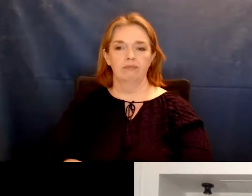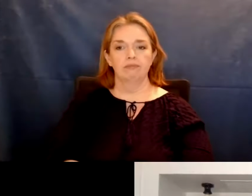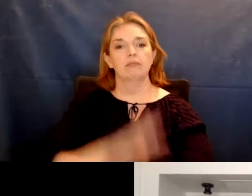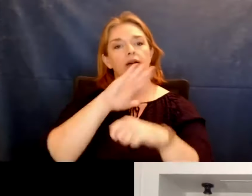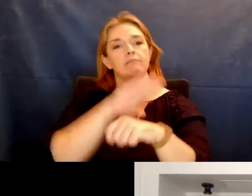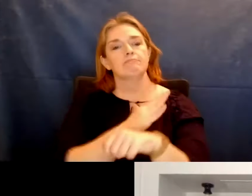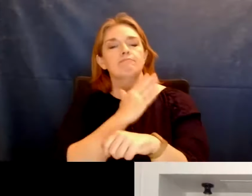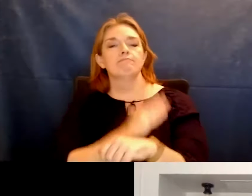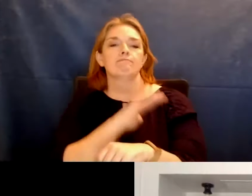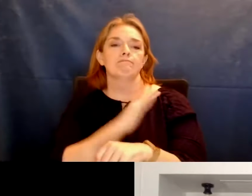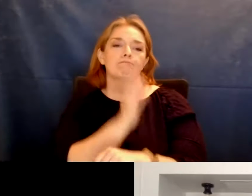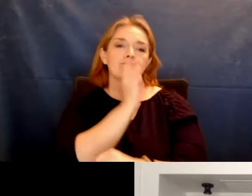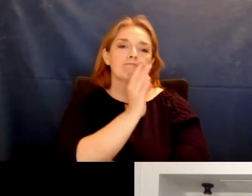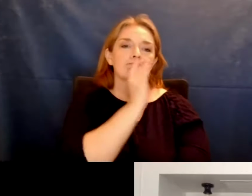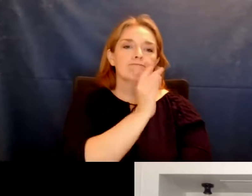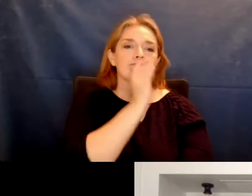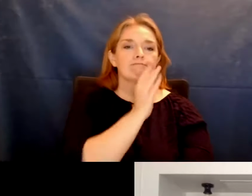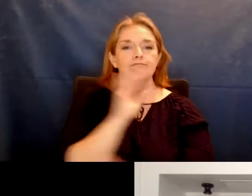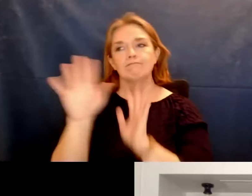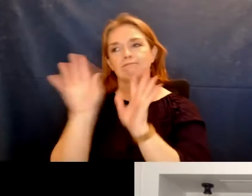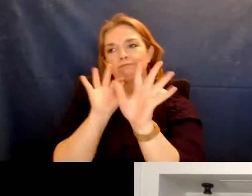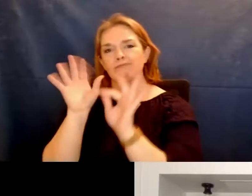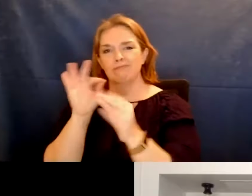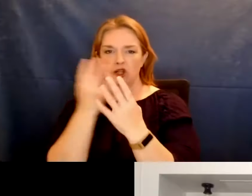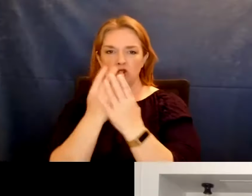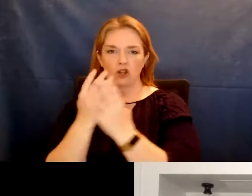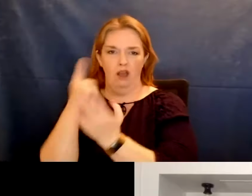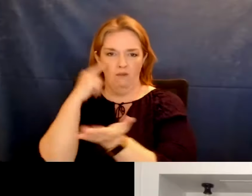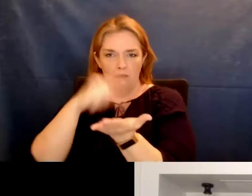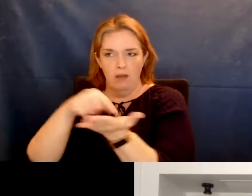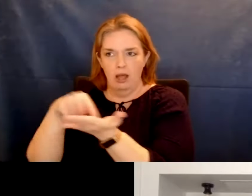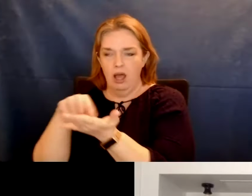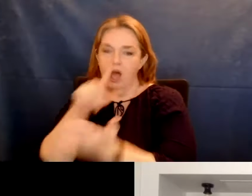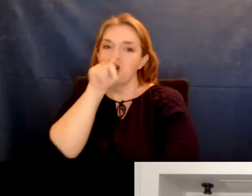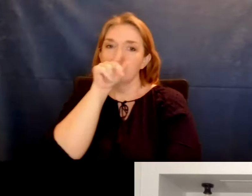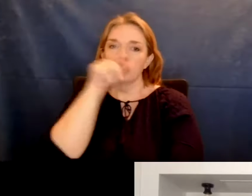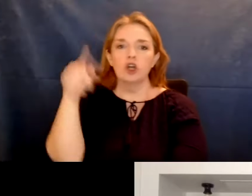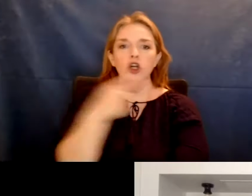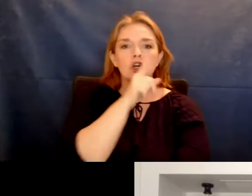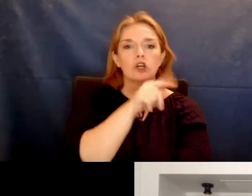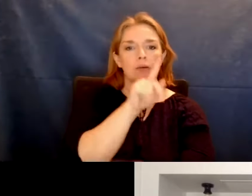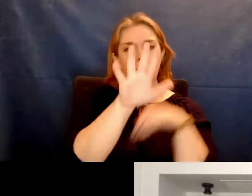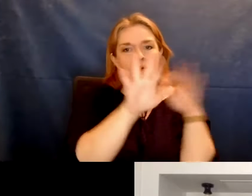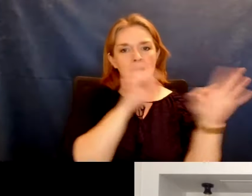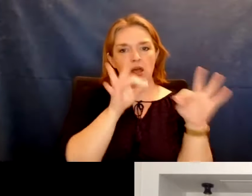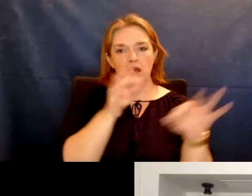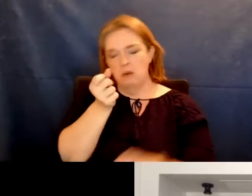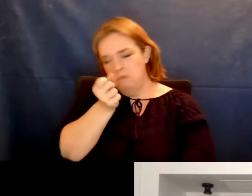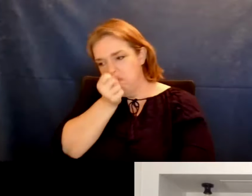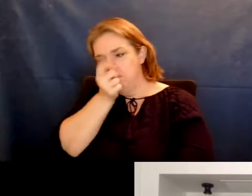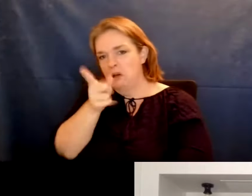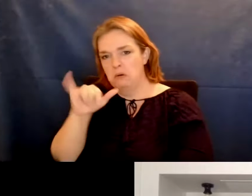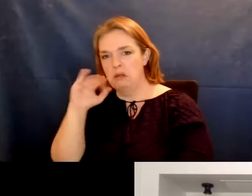Hum rhymes, choose billing jails, pro roams, choose spit the custard, spew the